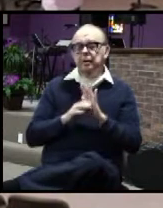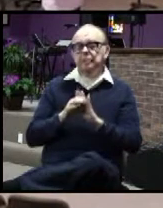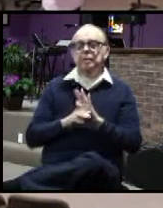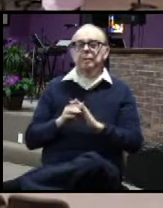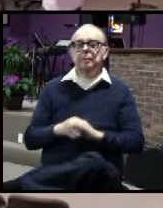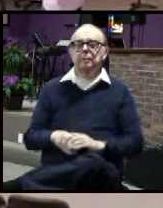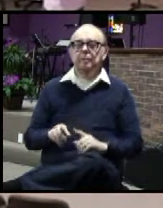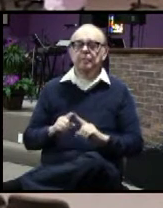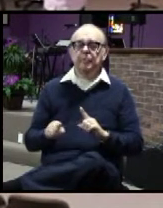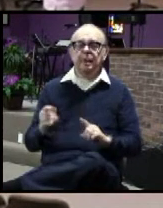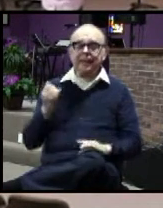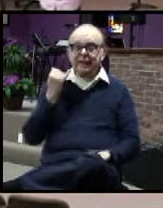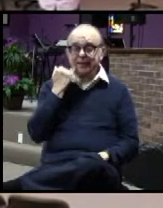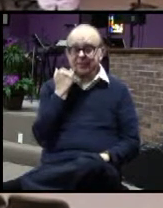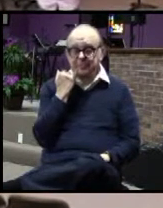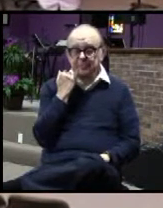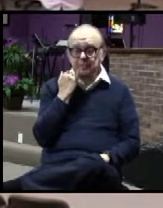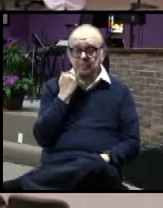But if